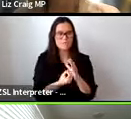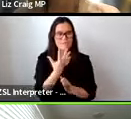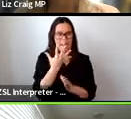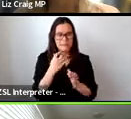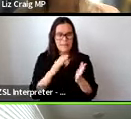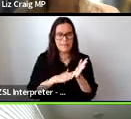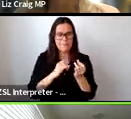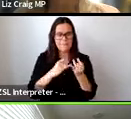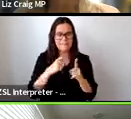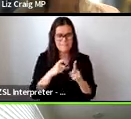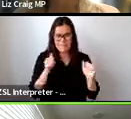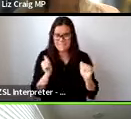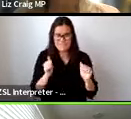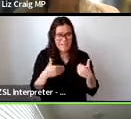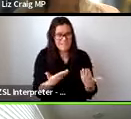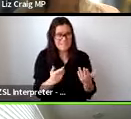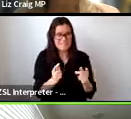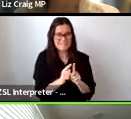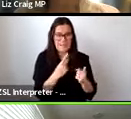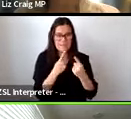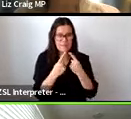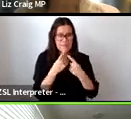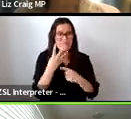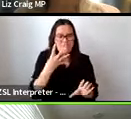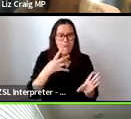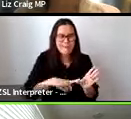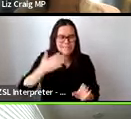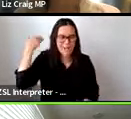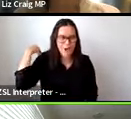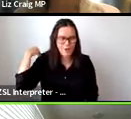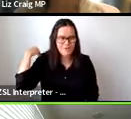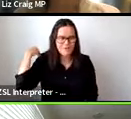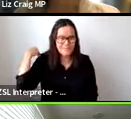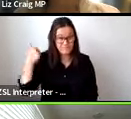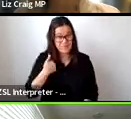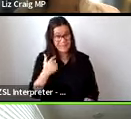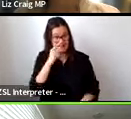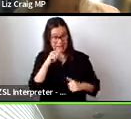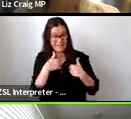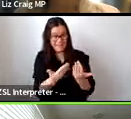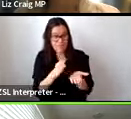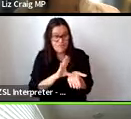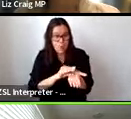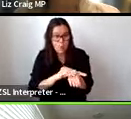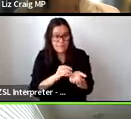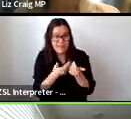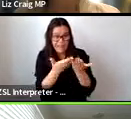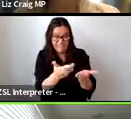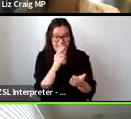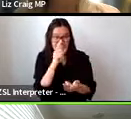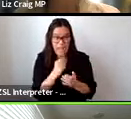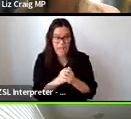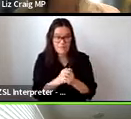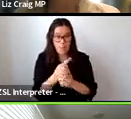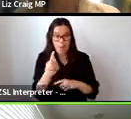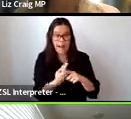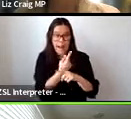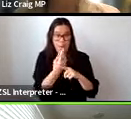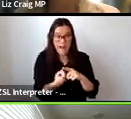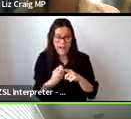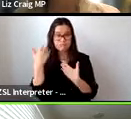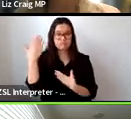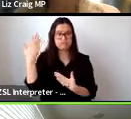can send you a link to the audio of the hour and a half where I presented the measures that you're now hearing are needed to